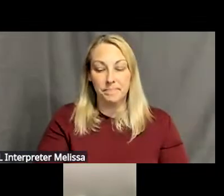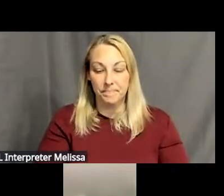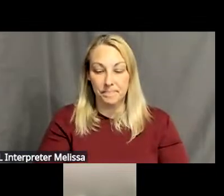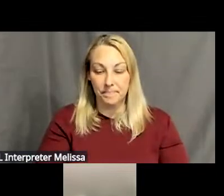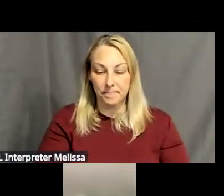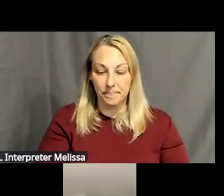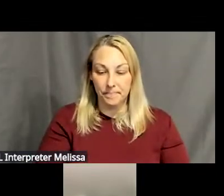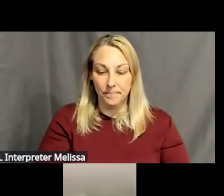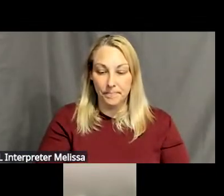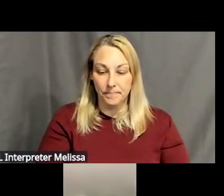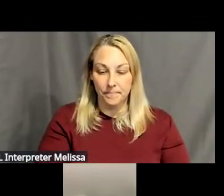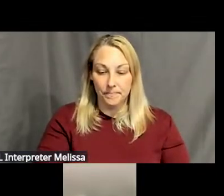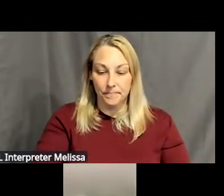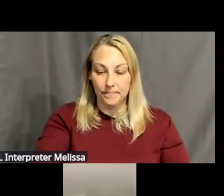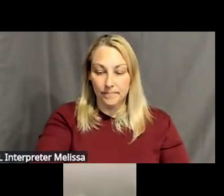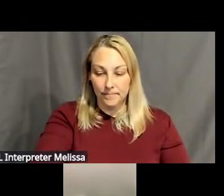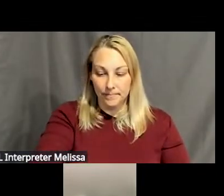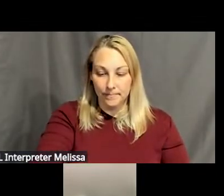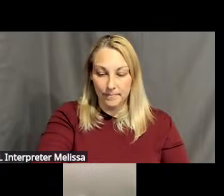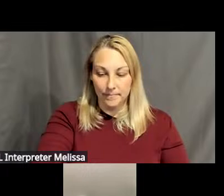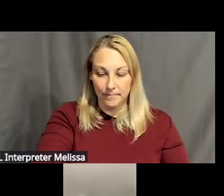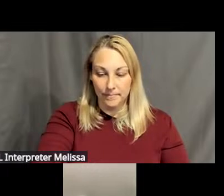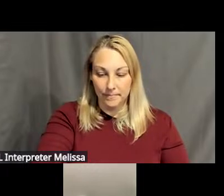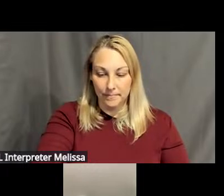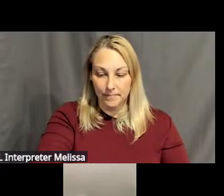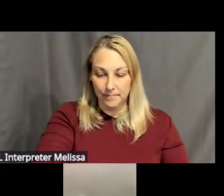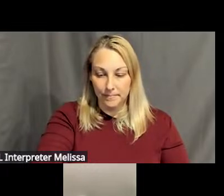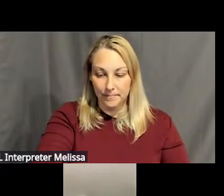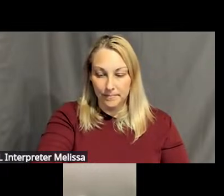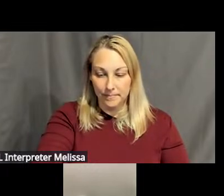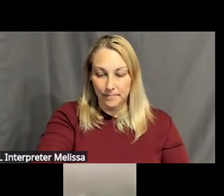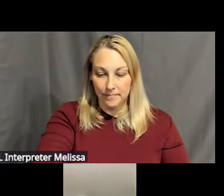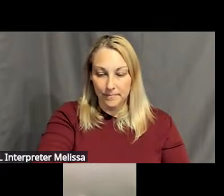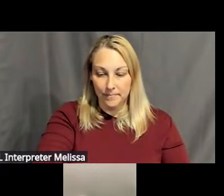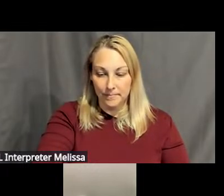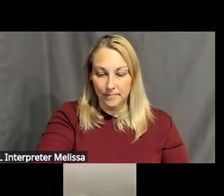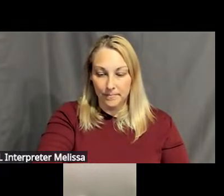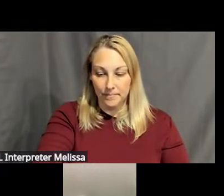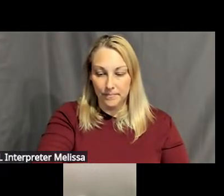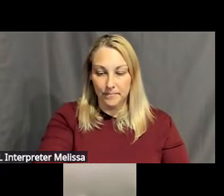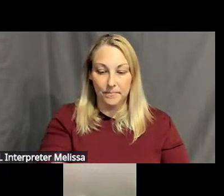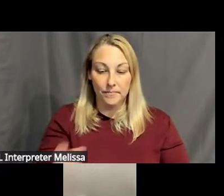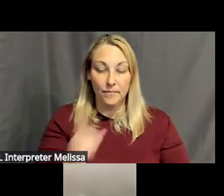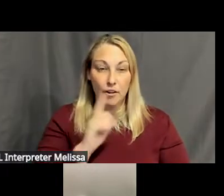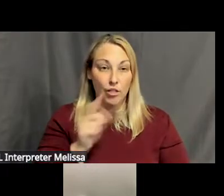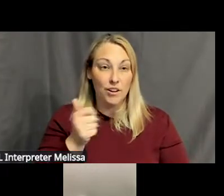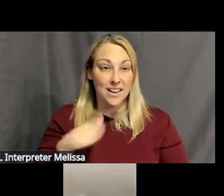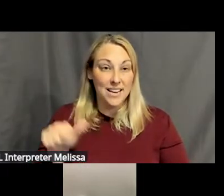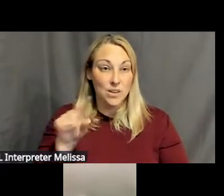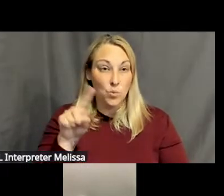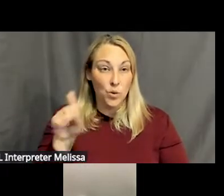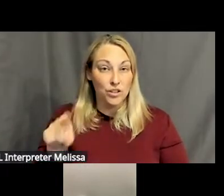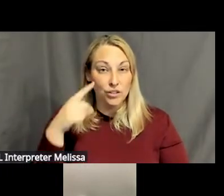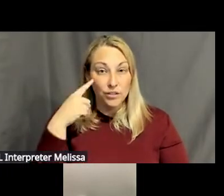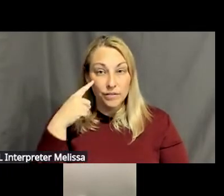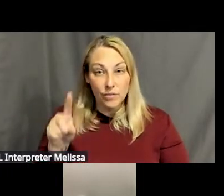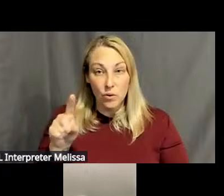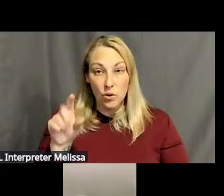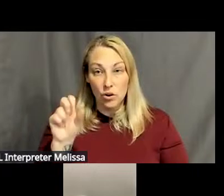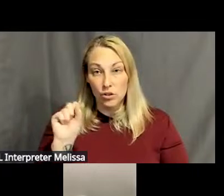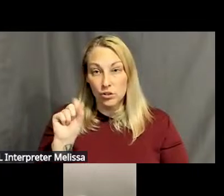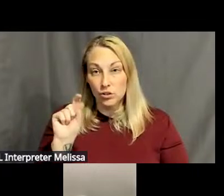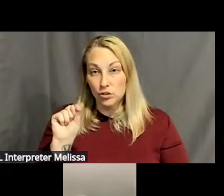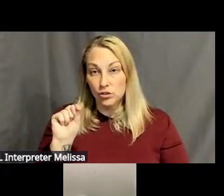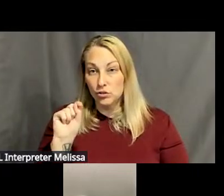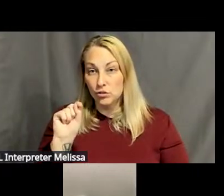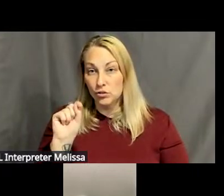Thank you so much, Carver Park. I like how that sounds. Are there any questions for Ms. Dargill tonight? I'm just checking the